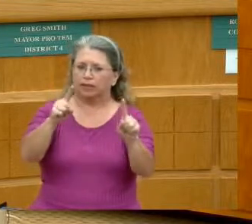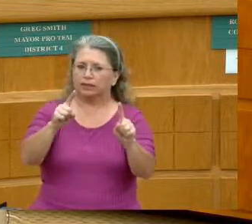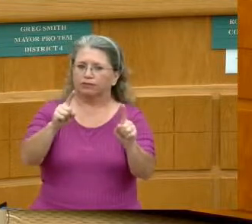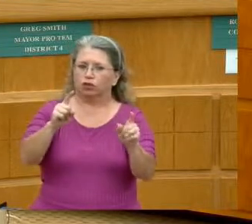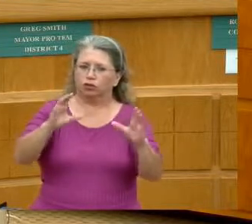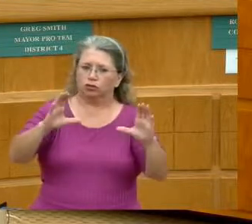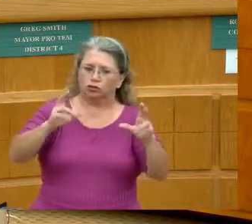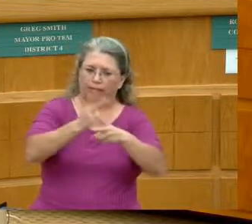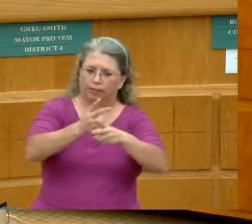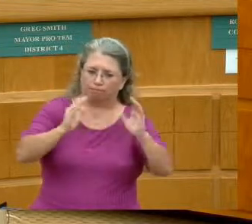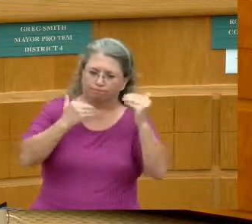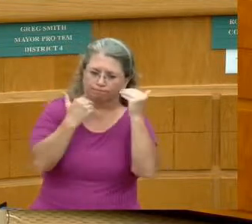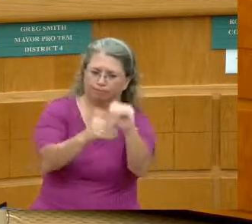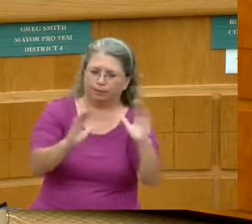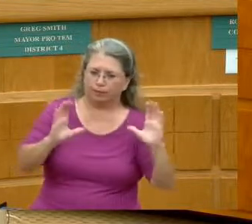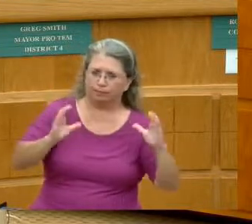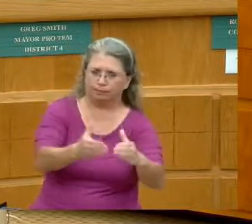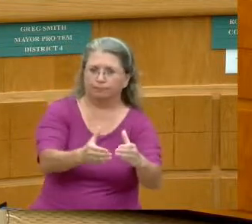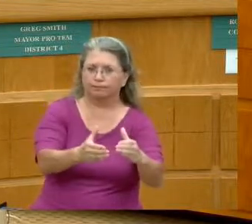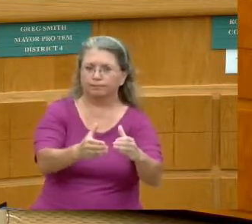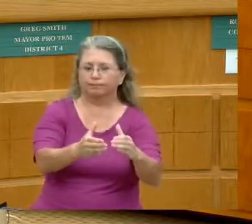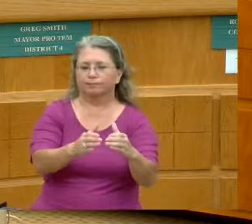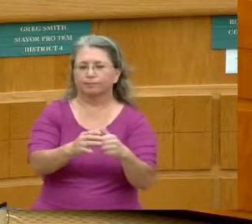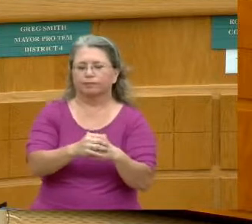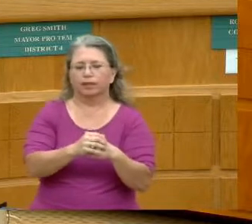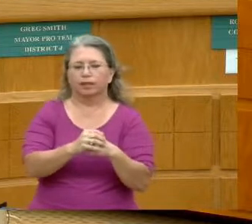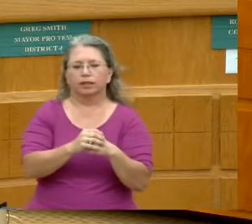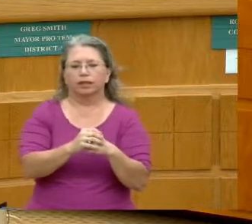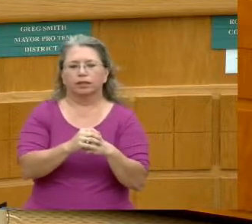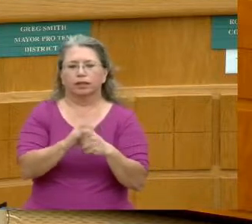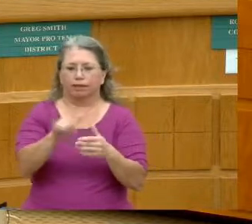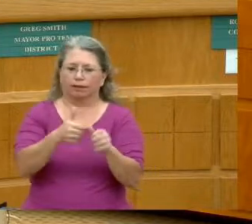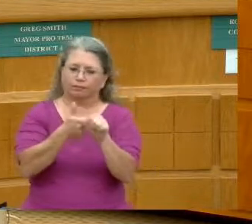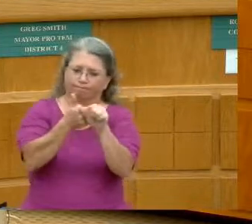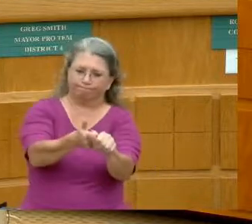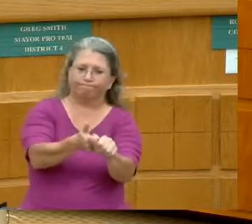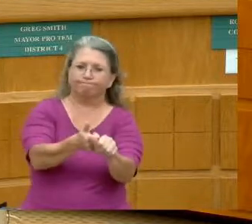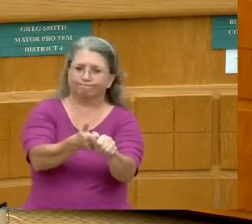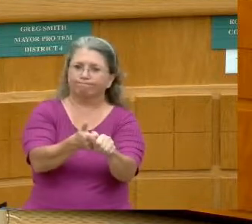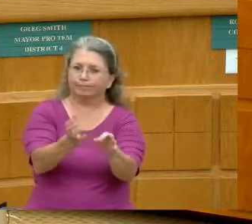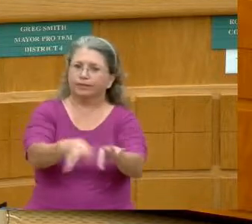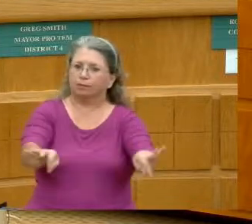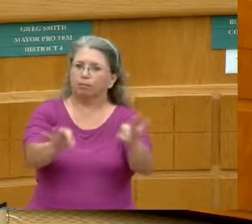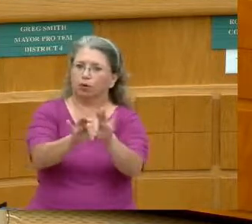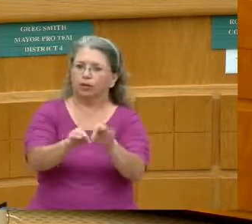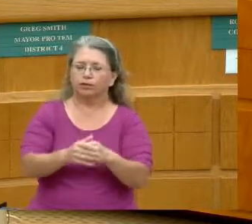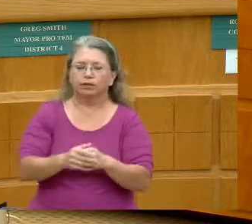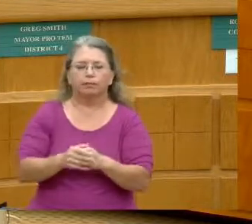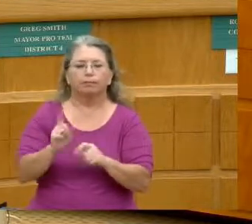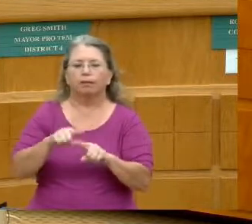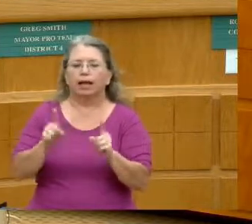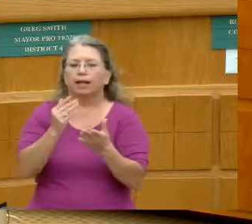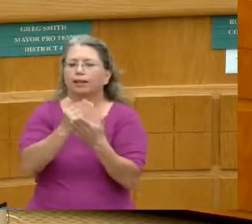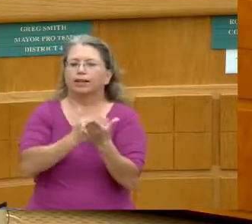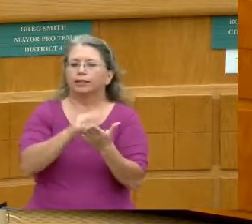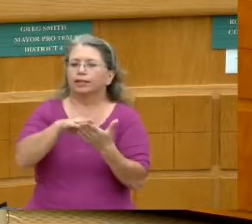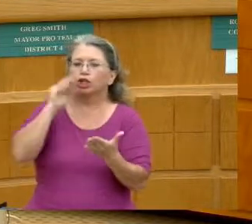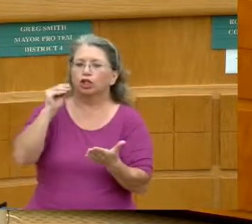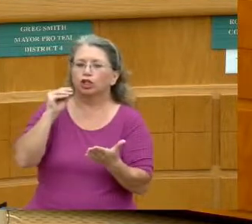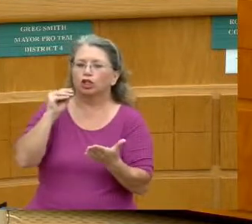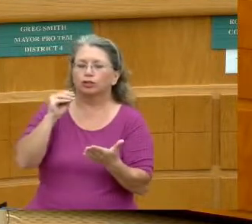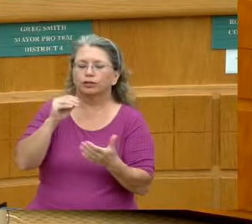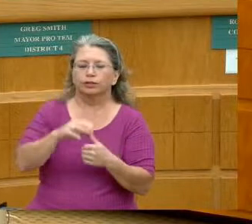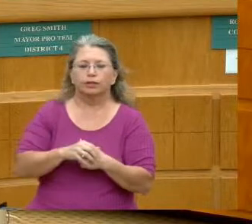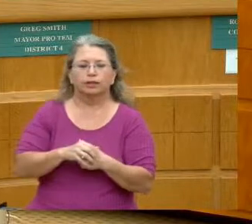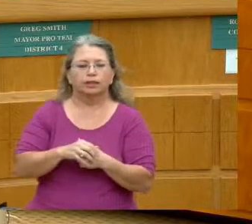this compliance and comprehensive testing is imperative. The lesson learned here is that you need to close the loopholes in your